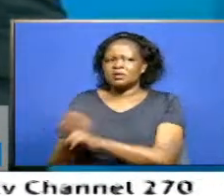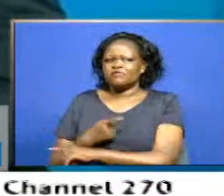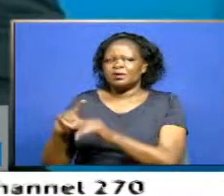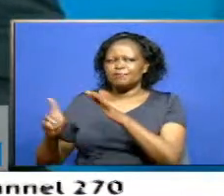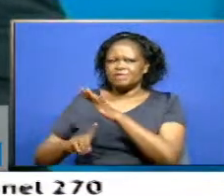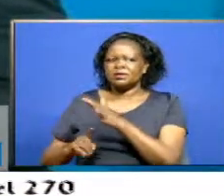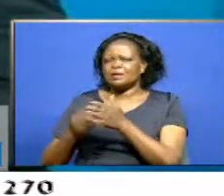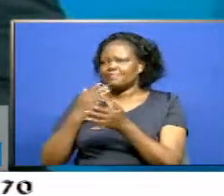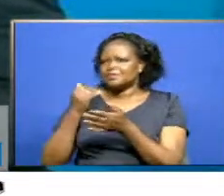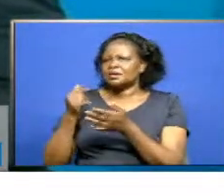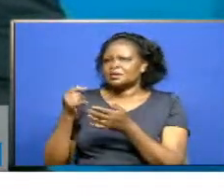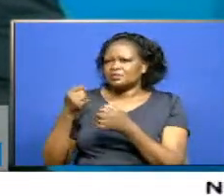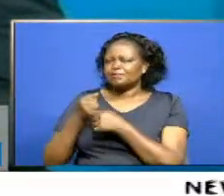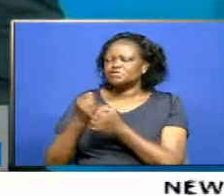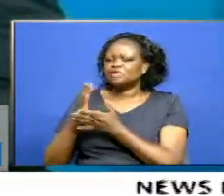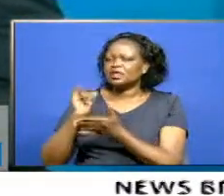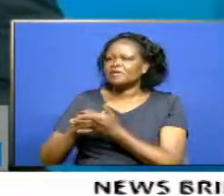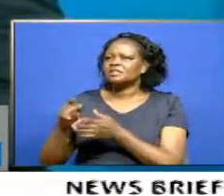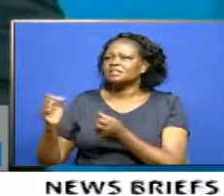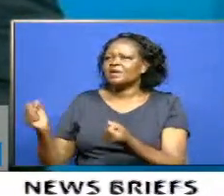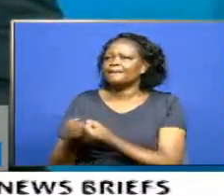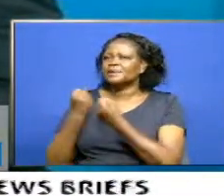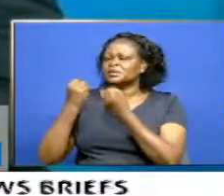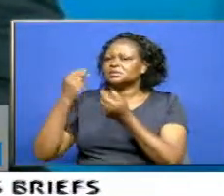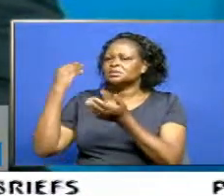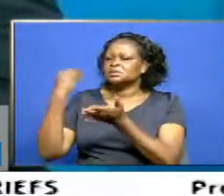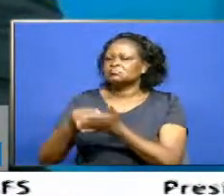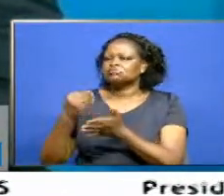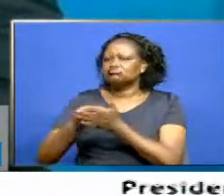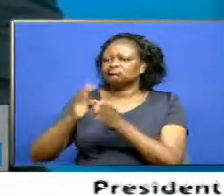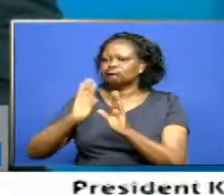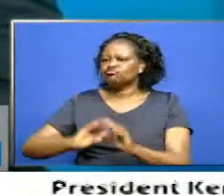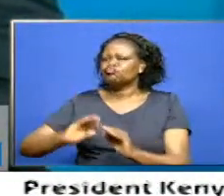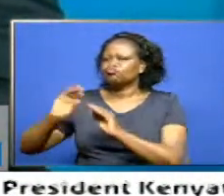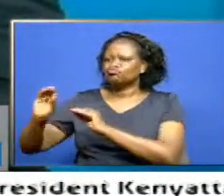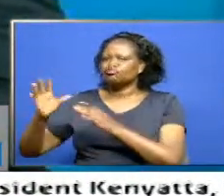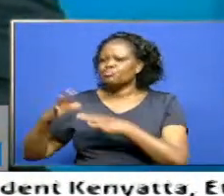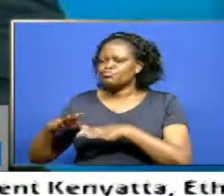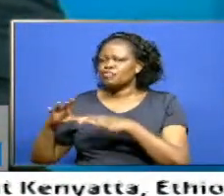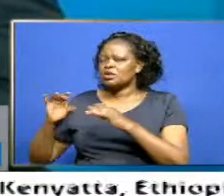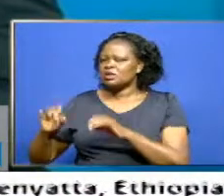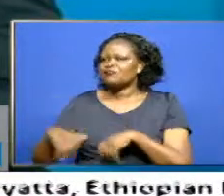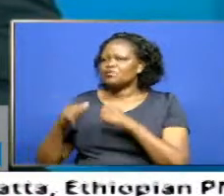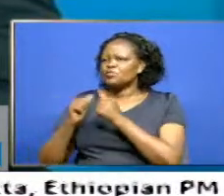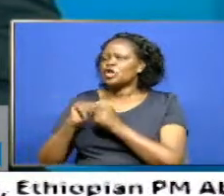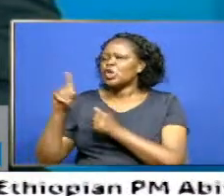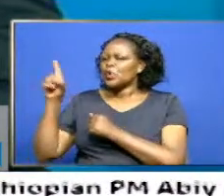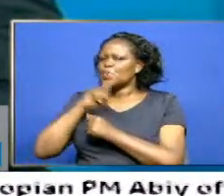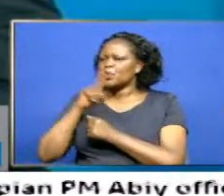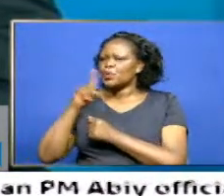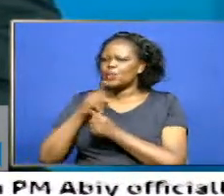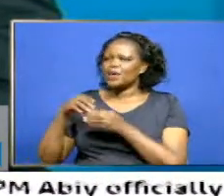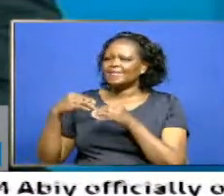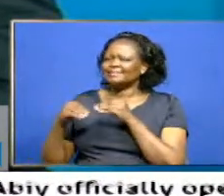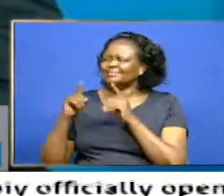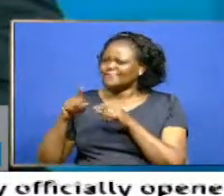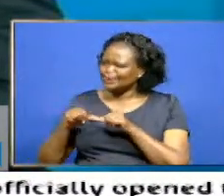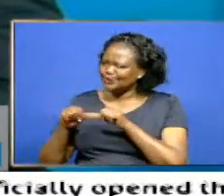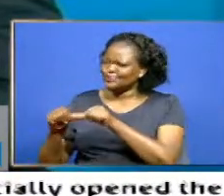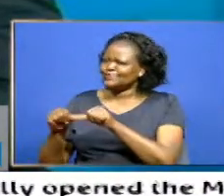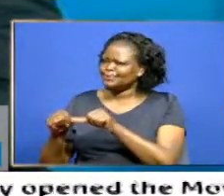enough to make sure that happens as well. The cash transfers to old persons, the cash transfers to people living with severe disabilities, that needs to continue.